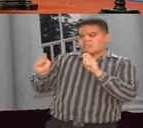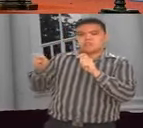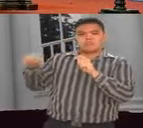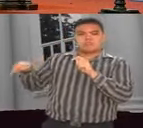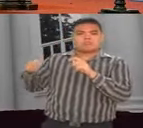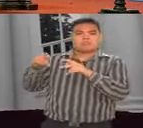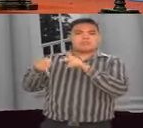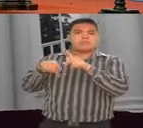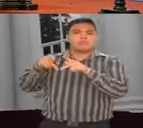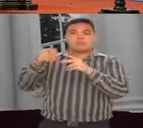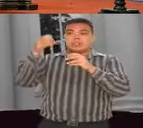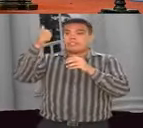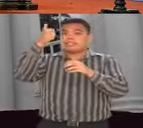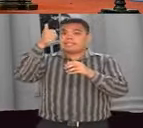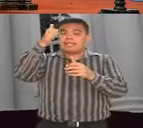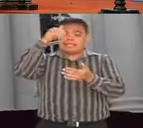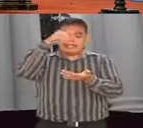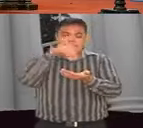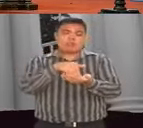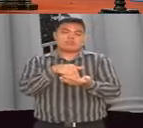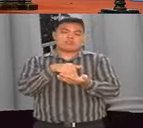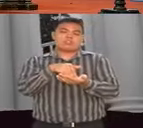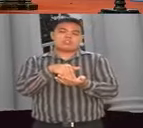10,000. 10,000 sila kabuok.